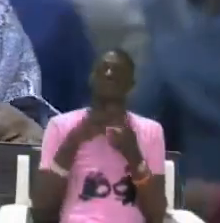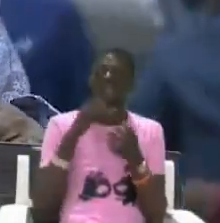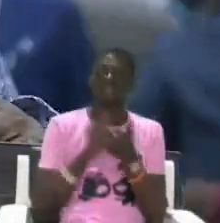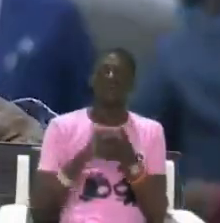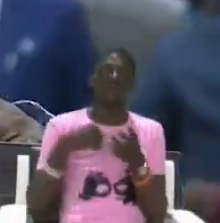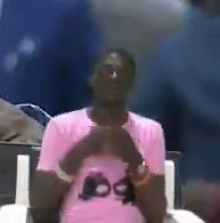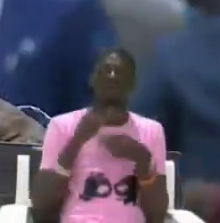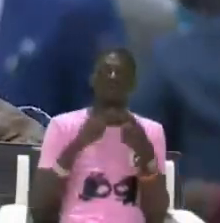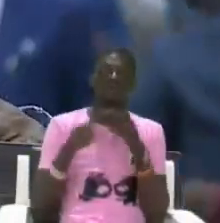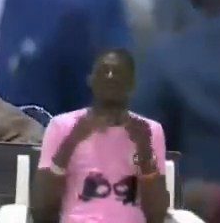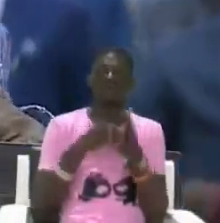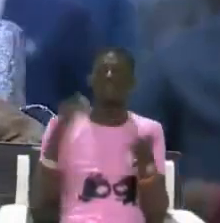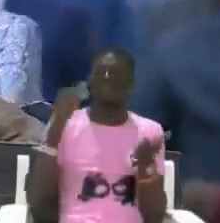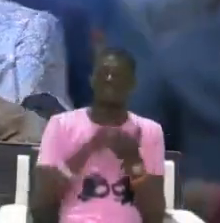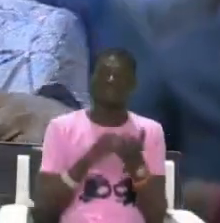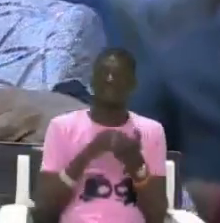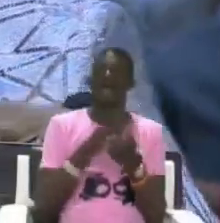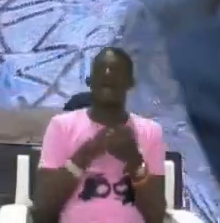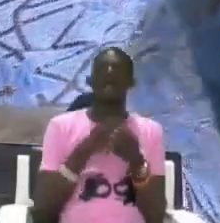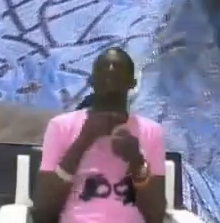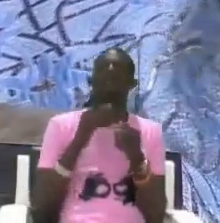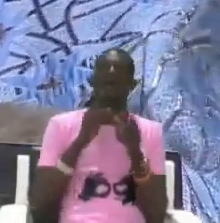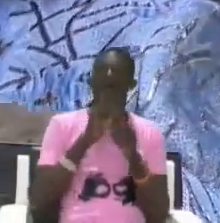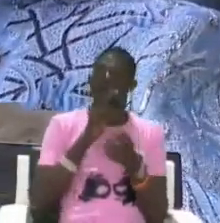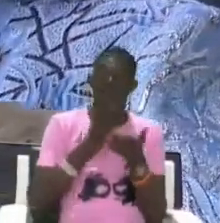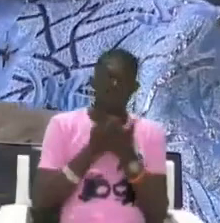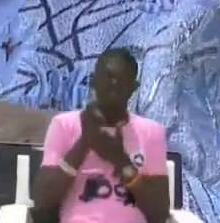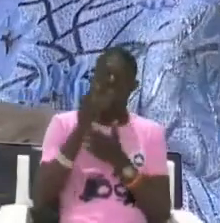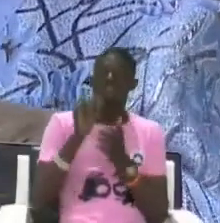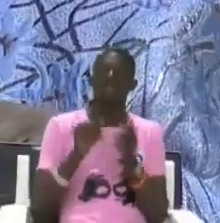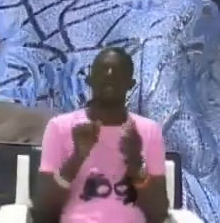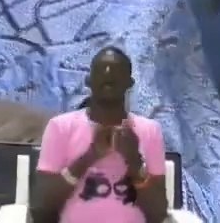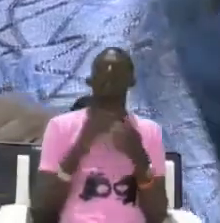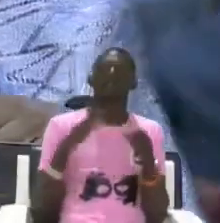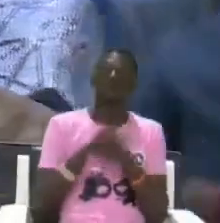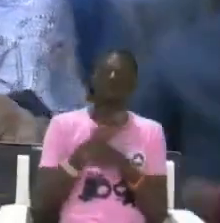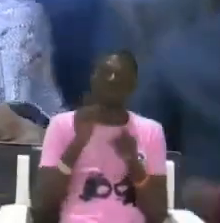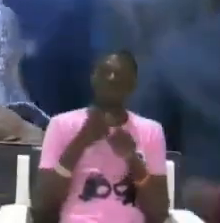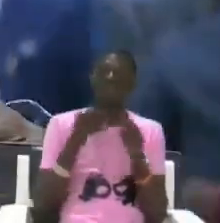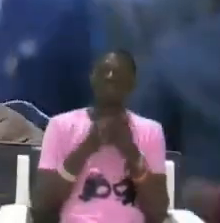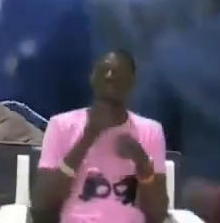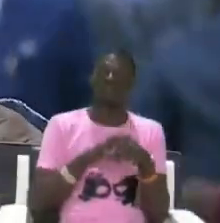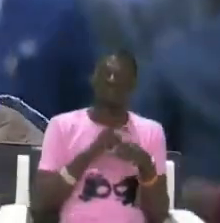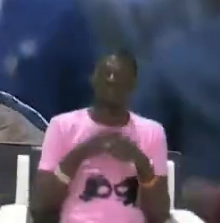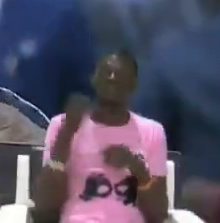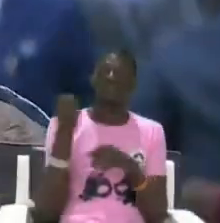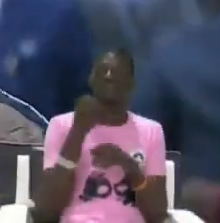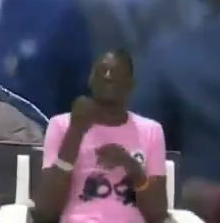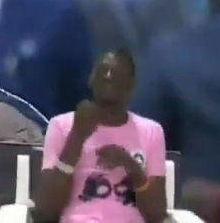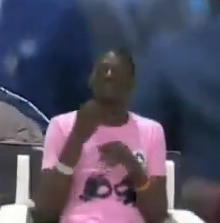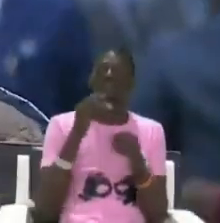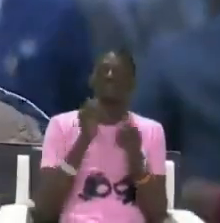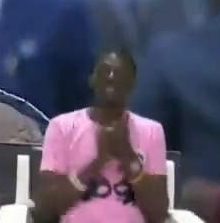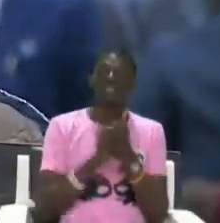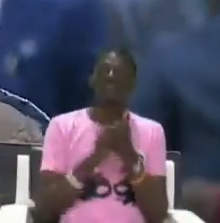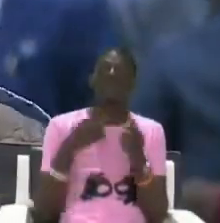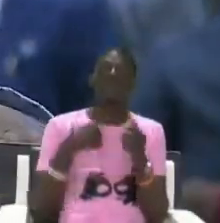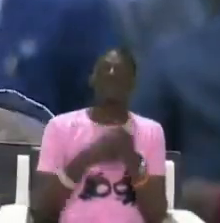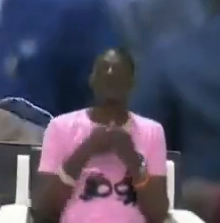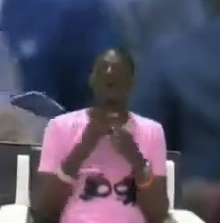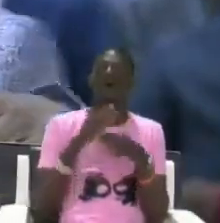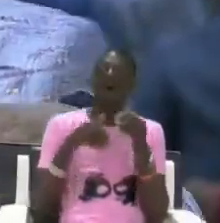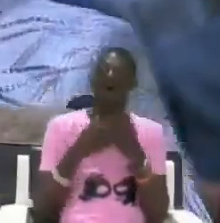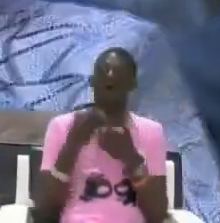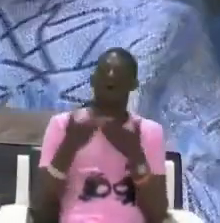to do it again. And honestly, I was thrilled when it was Saturday morning and we were rounding up